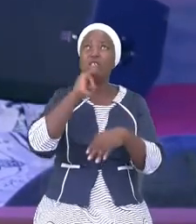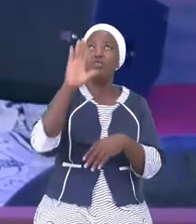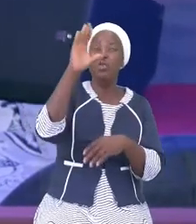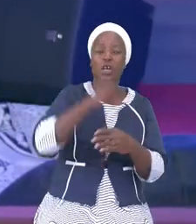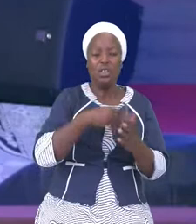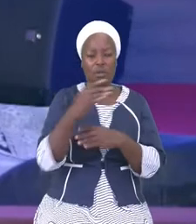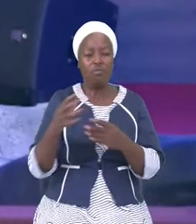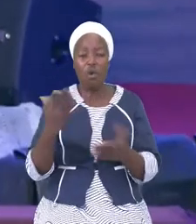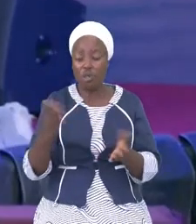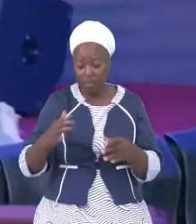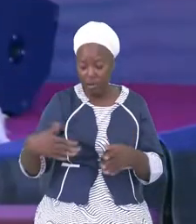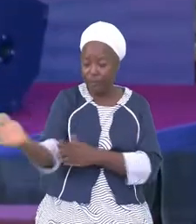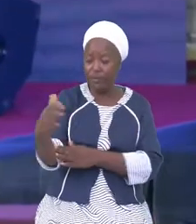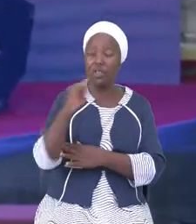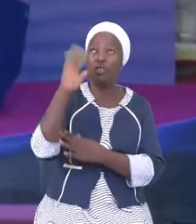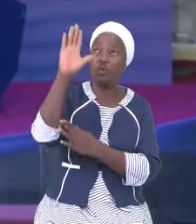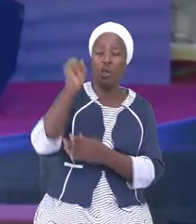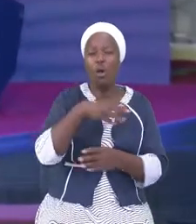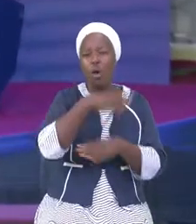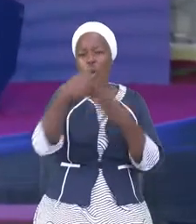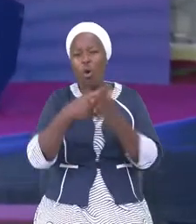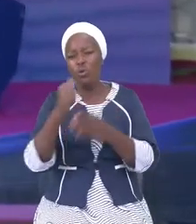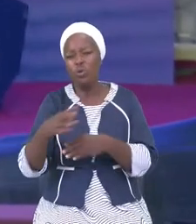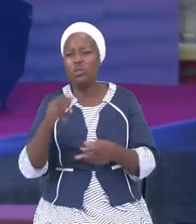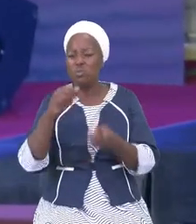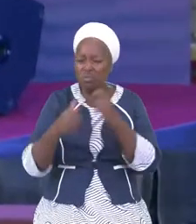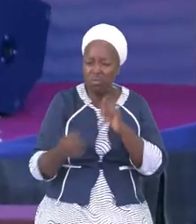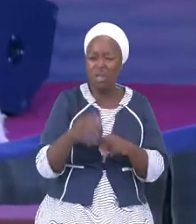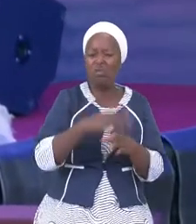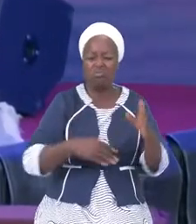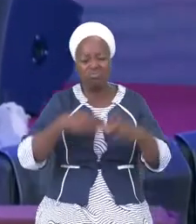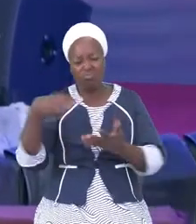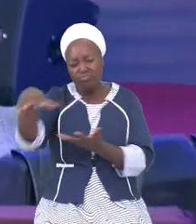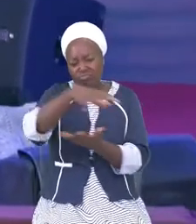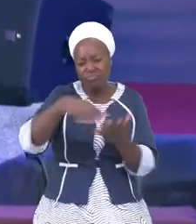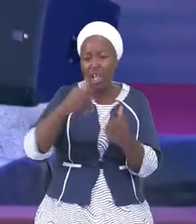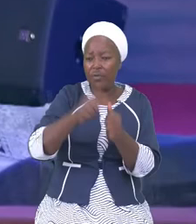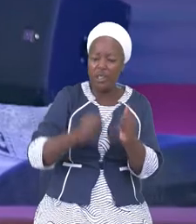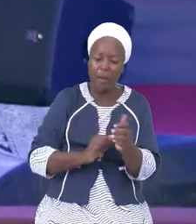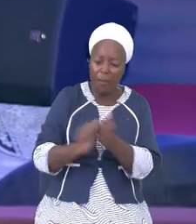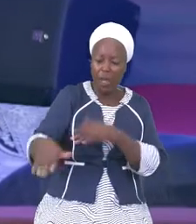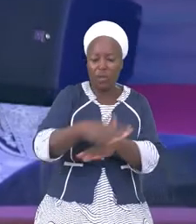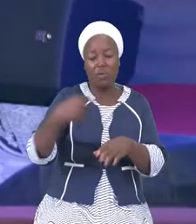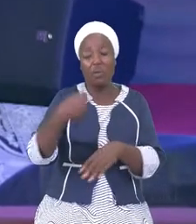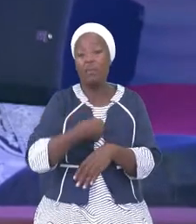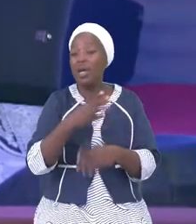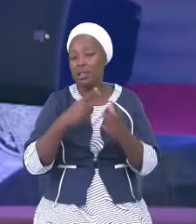is thine, all thy billows and thy waves passed over me. And then he says